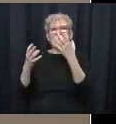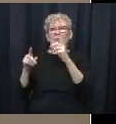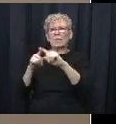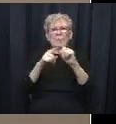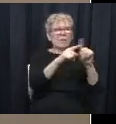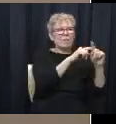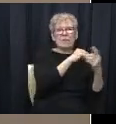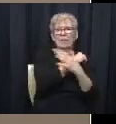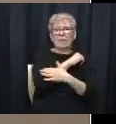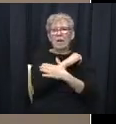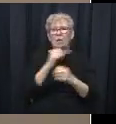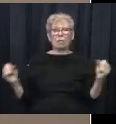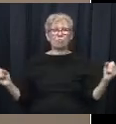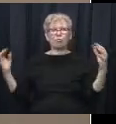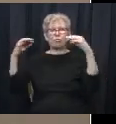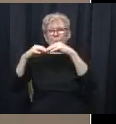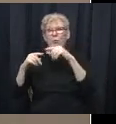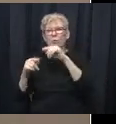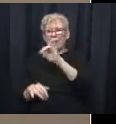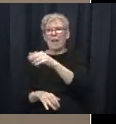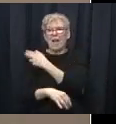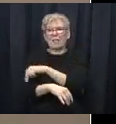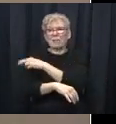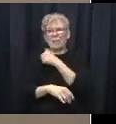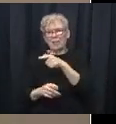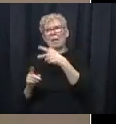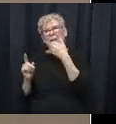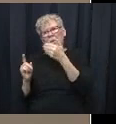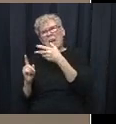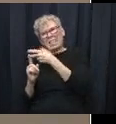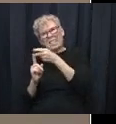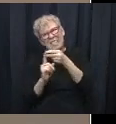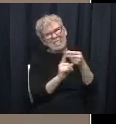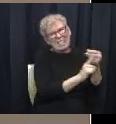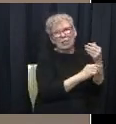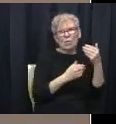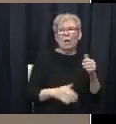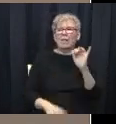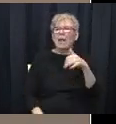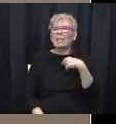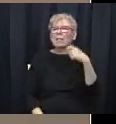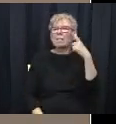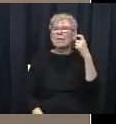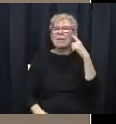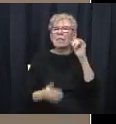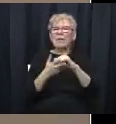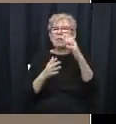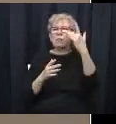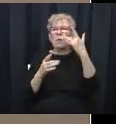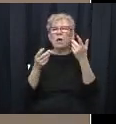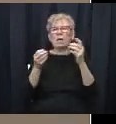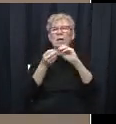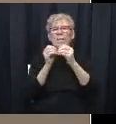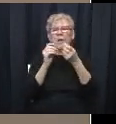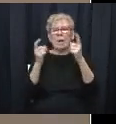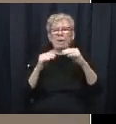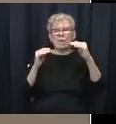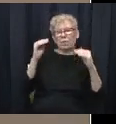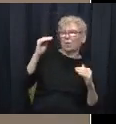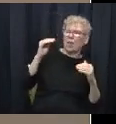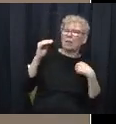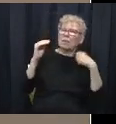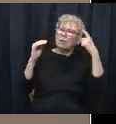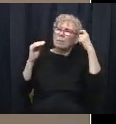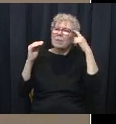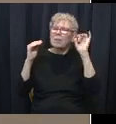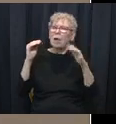the equity issues could come from. And then also in the first couple of weeks, we had Pfizer, which needs the cold chain storage. We